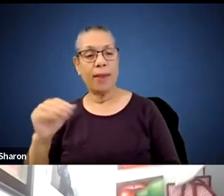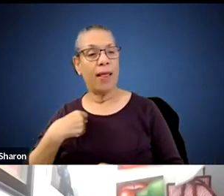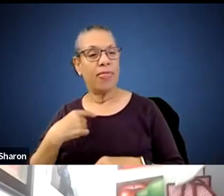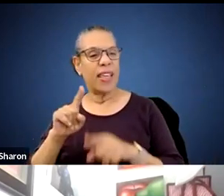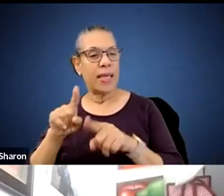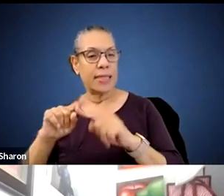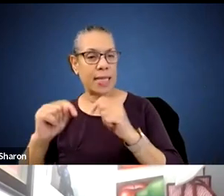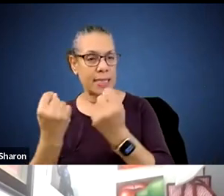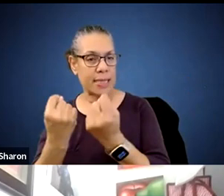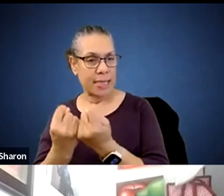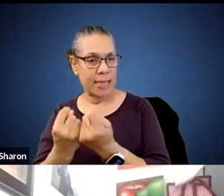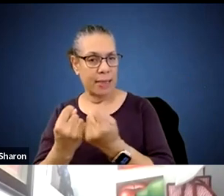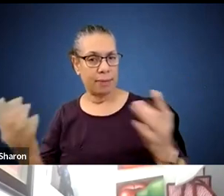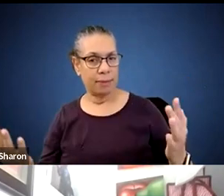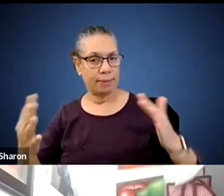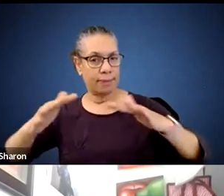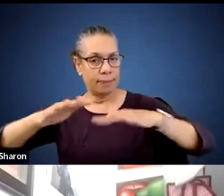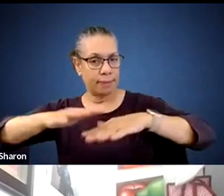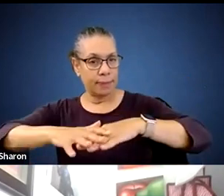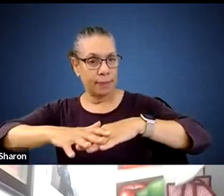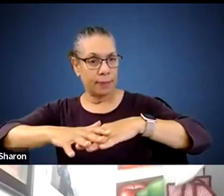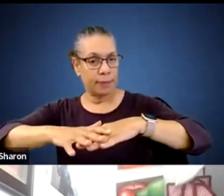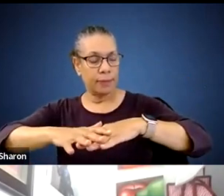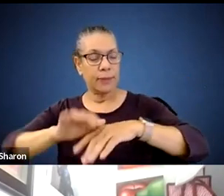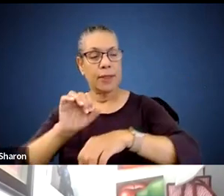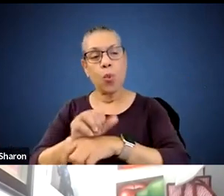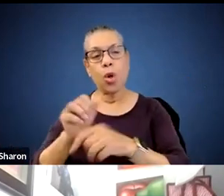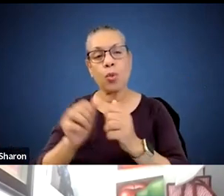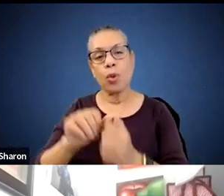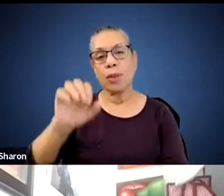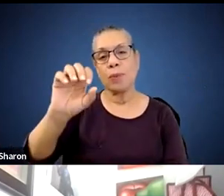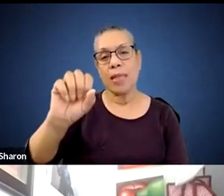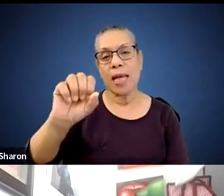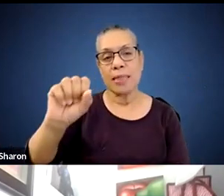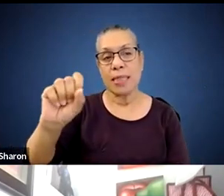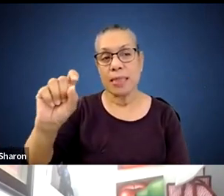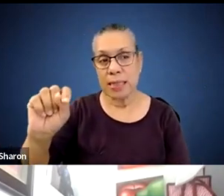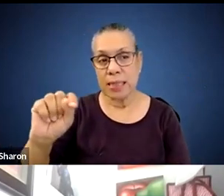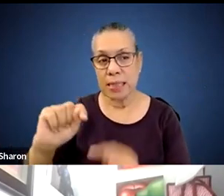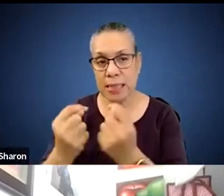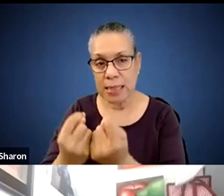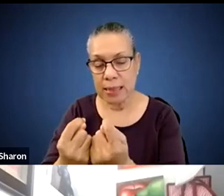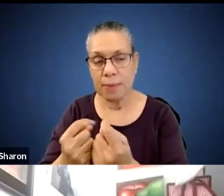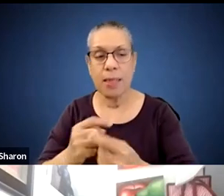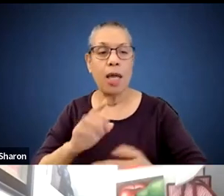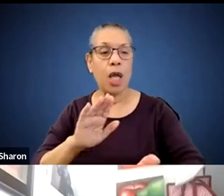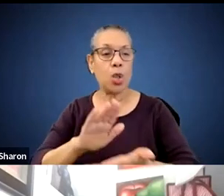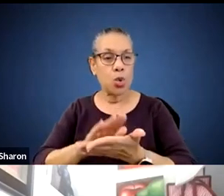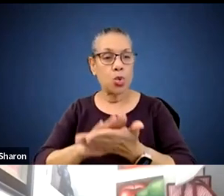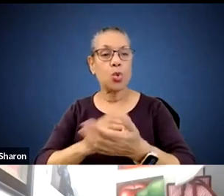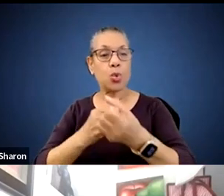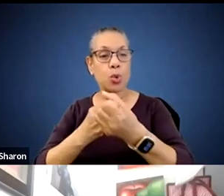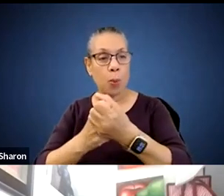who often overlap with the Student Success team the SST and are part of the the school student support team